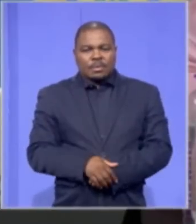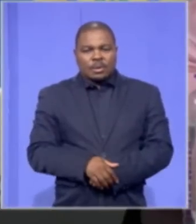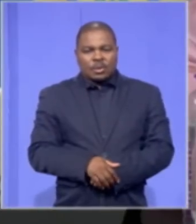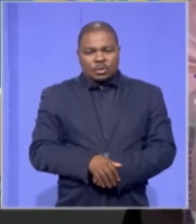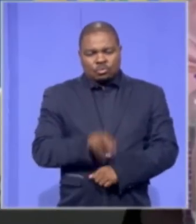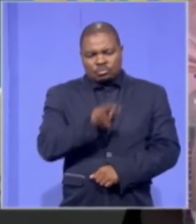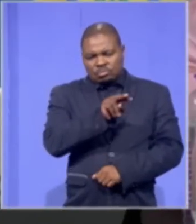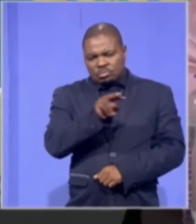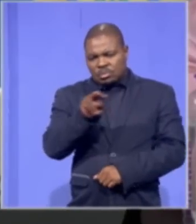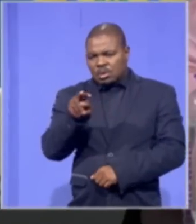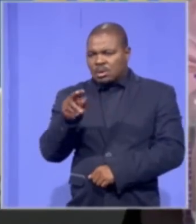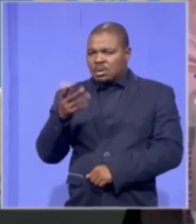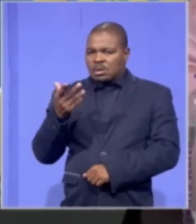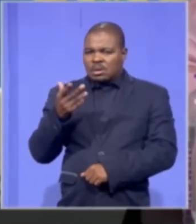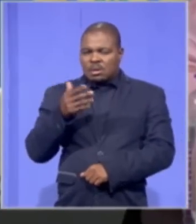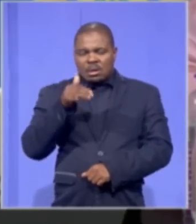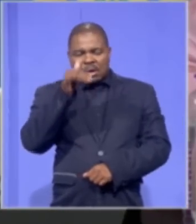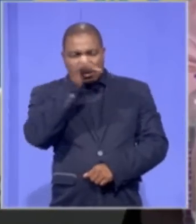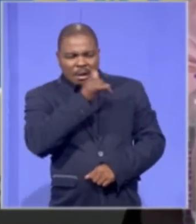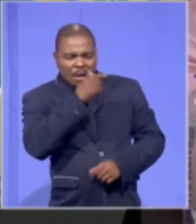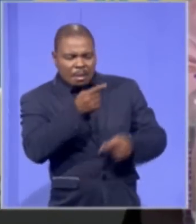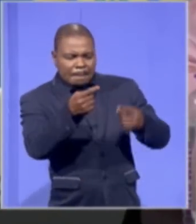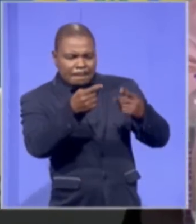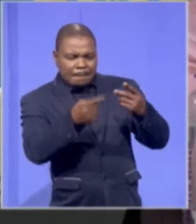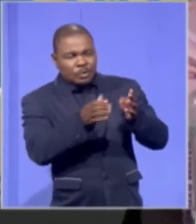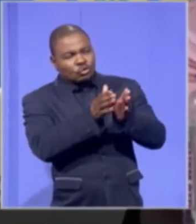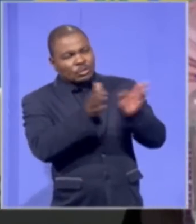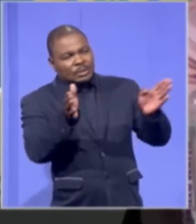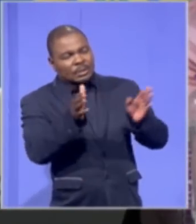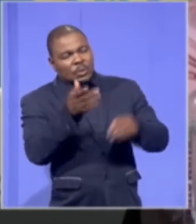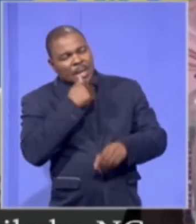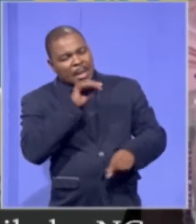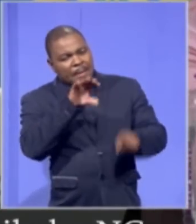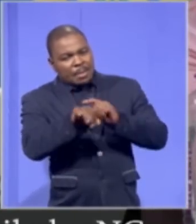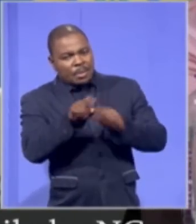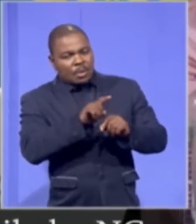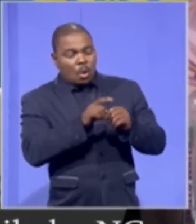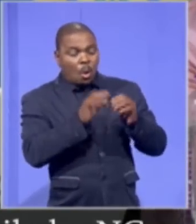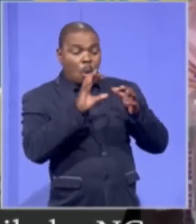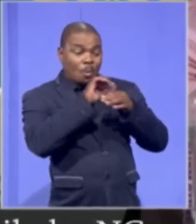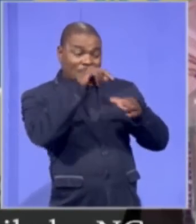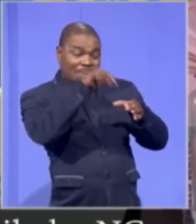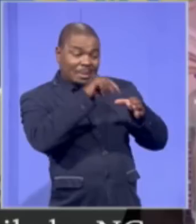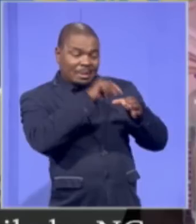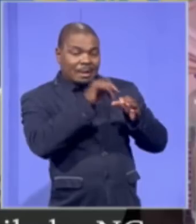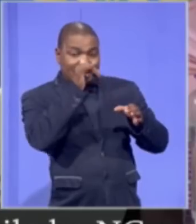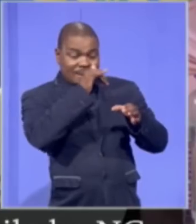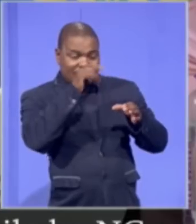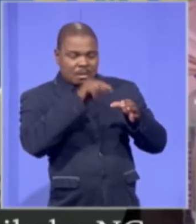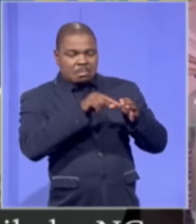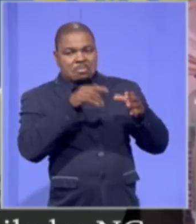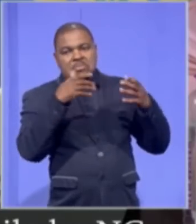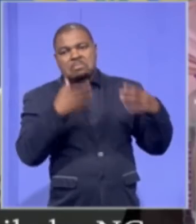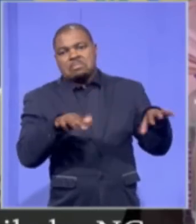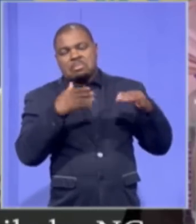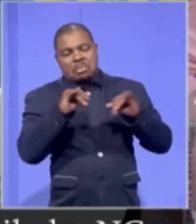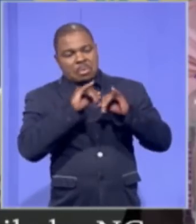the broader conduct crime again, we have realized that domestic violence is playing a major role in the increase